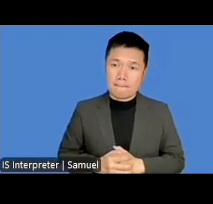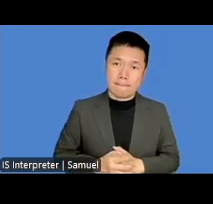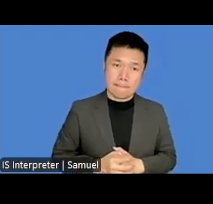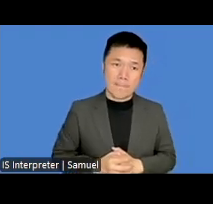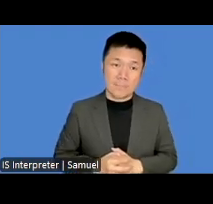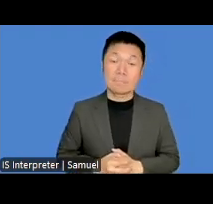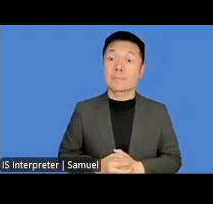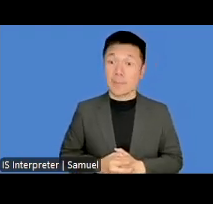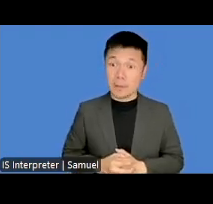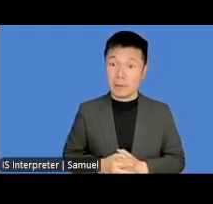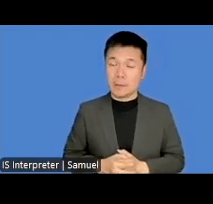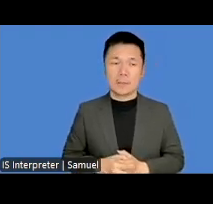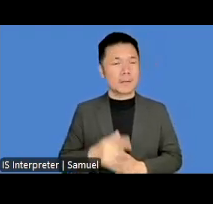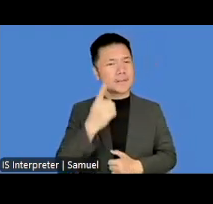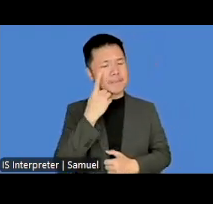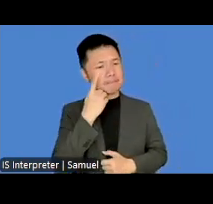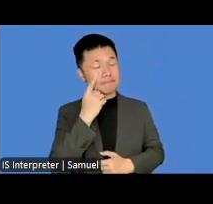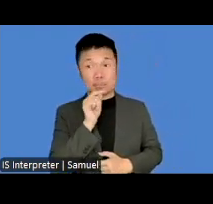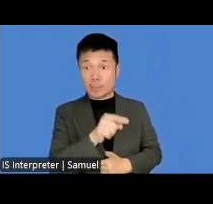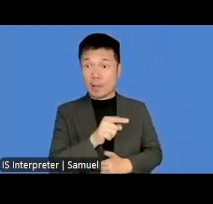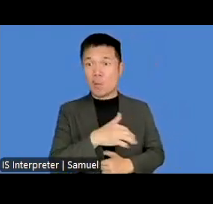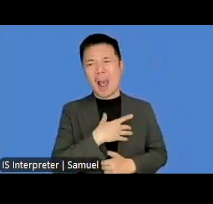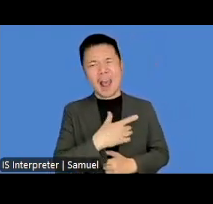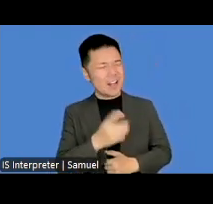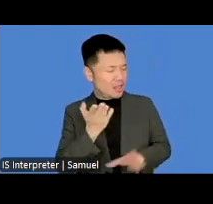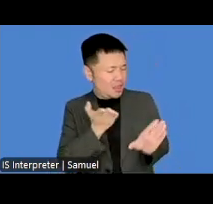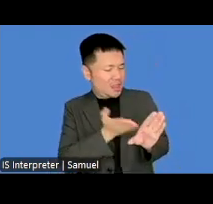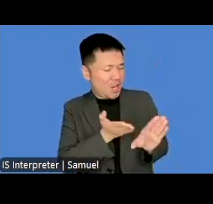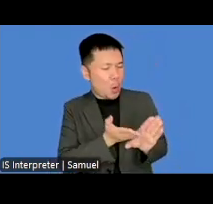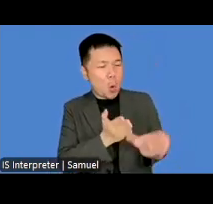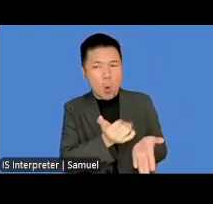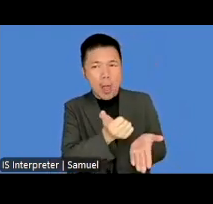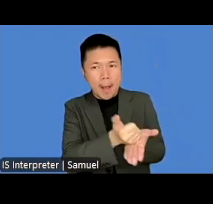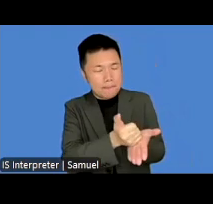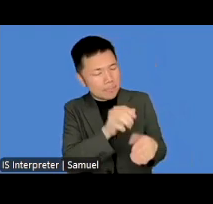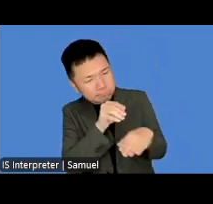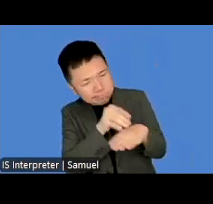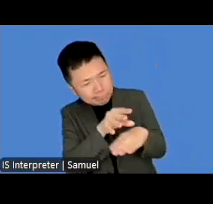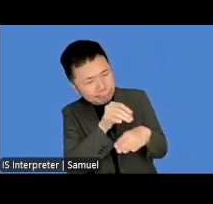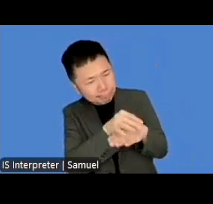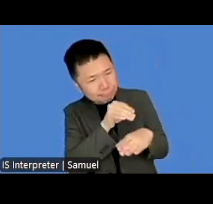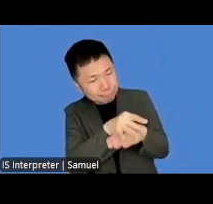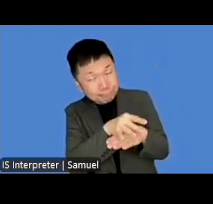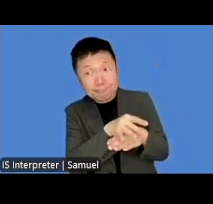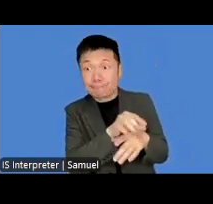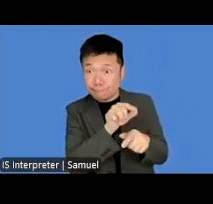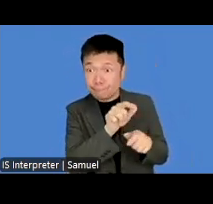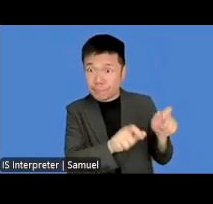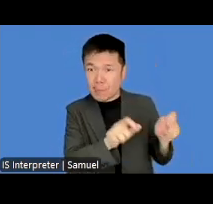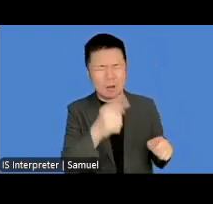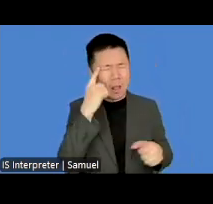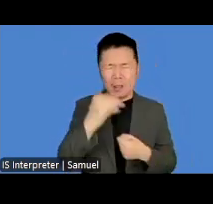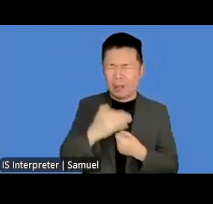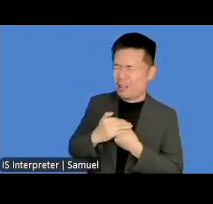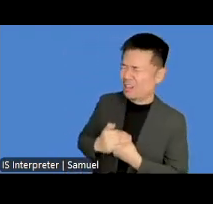center offers basic psychotherapy services to address anxiety, depression,